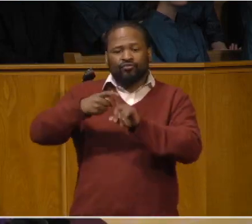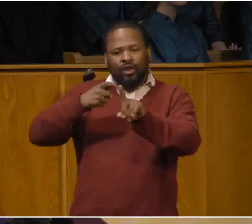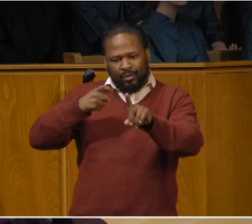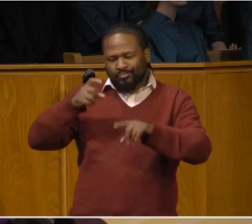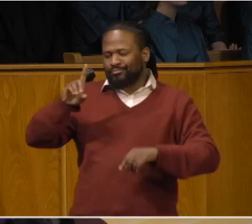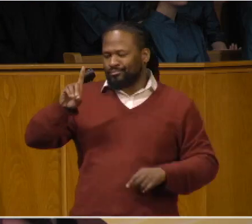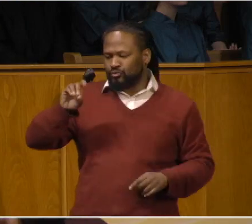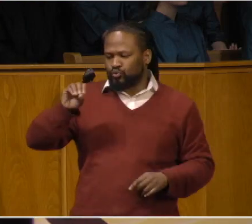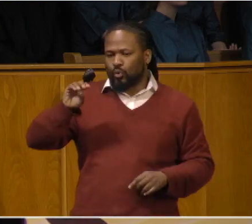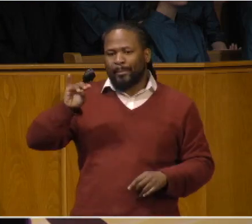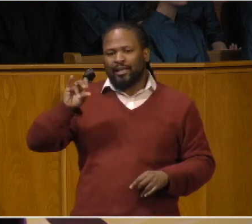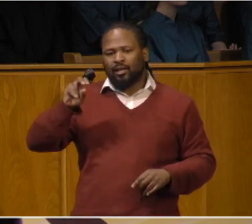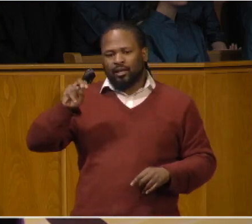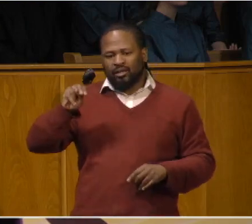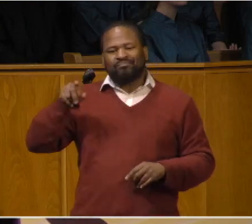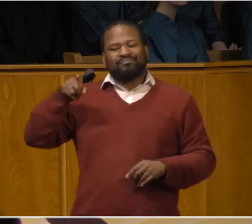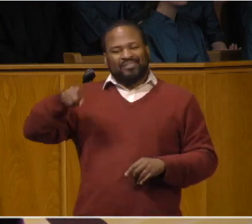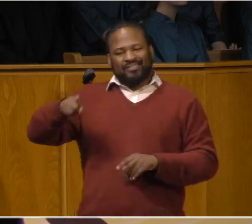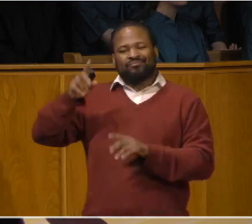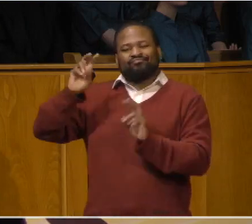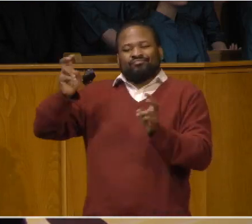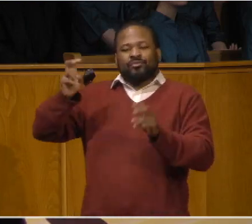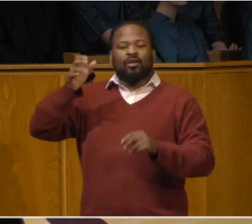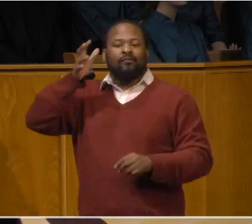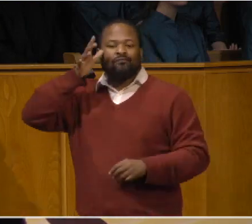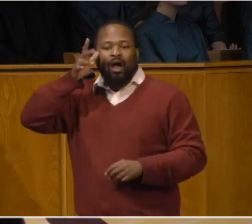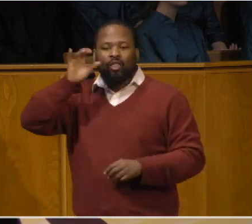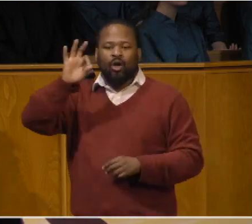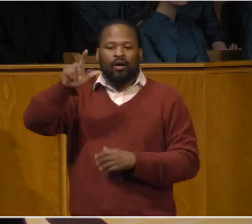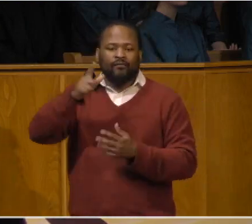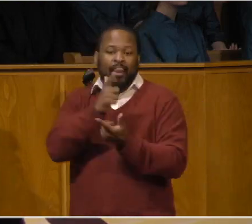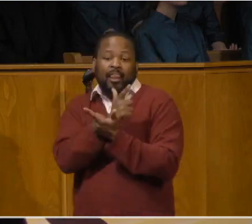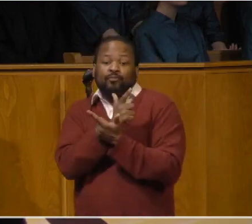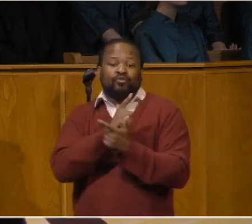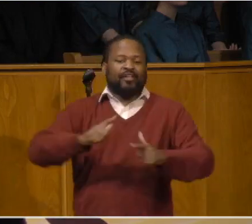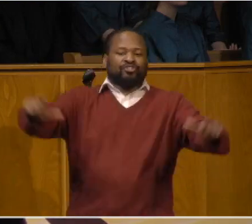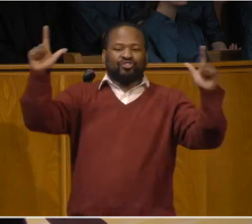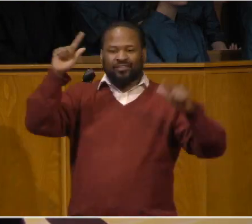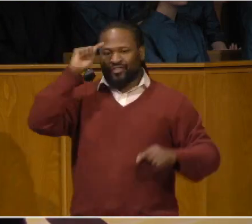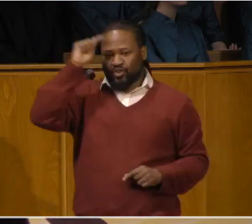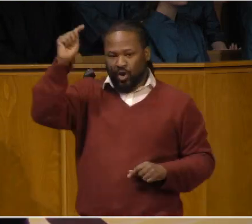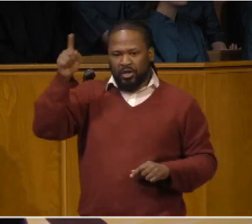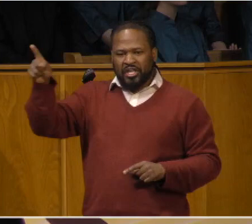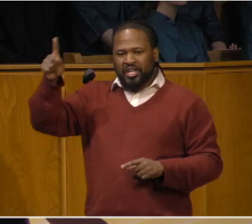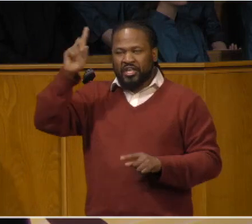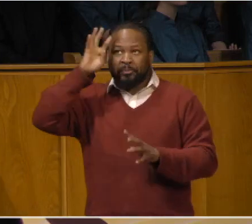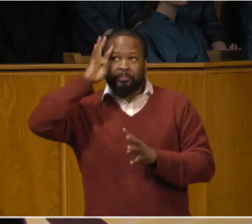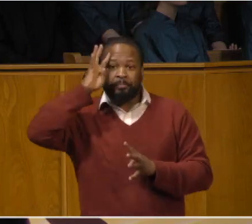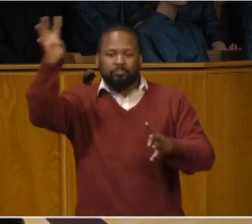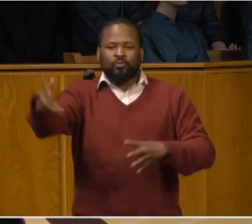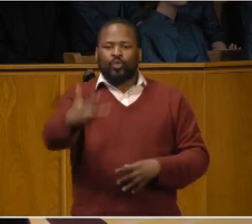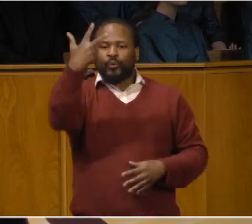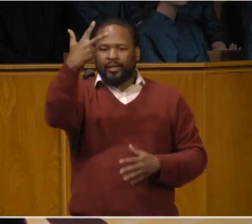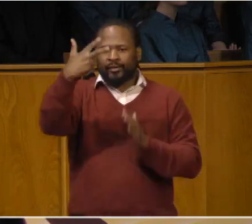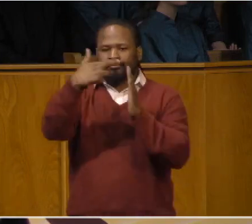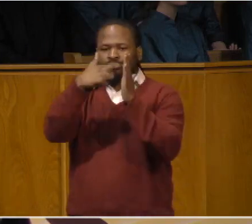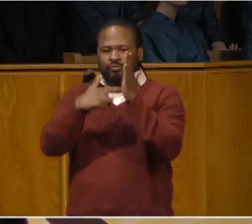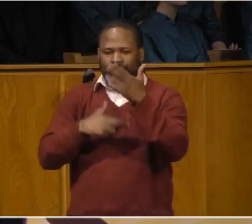who is said to be one of the fathers of liberation theology, believes there are three tenets to this line of